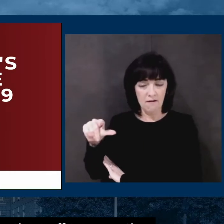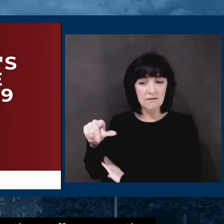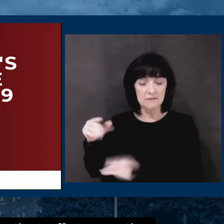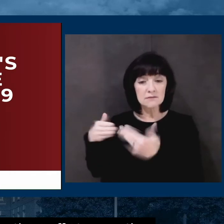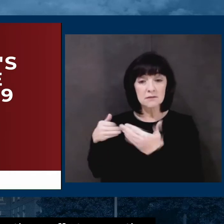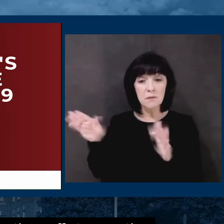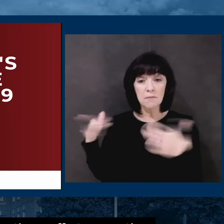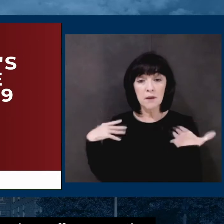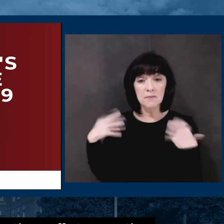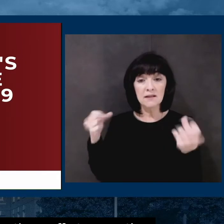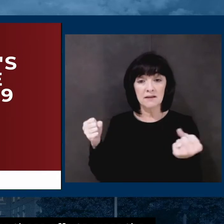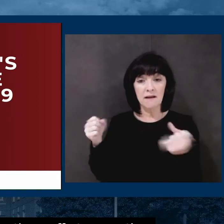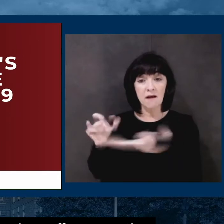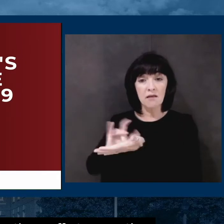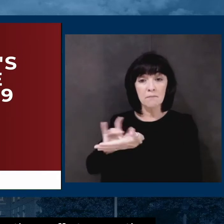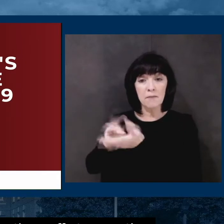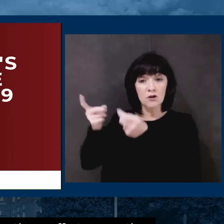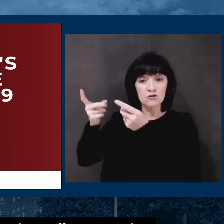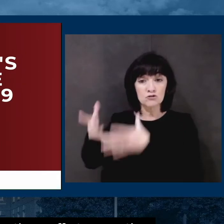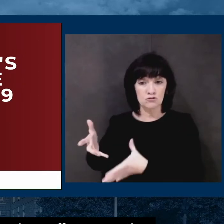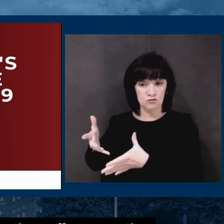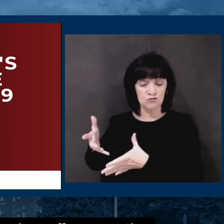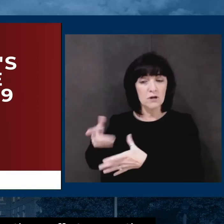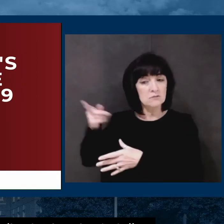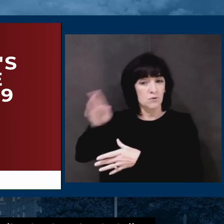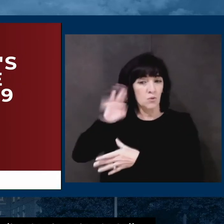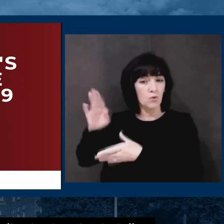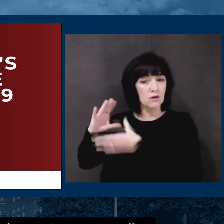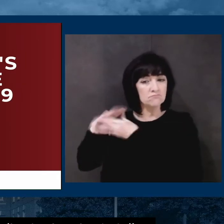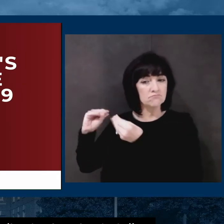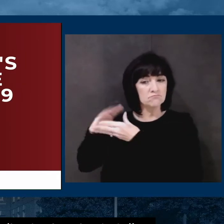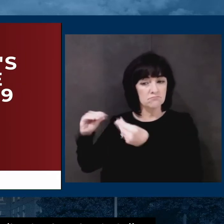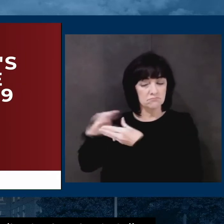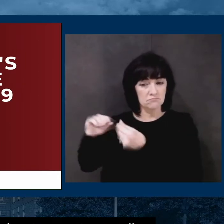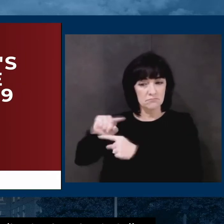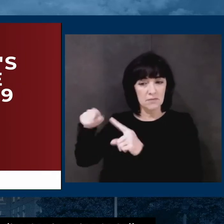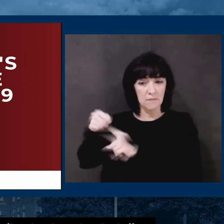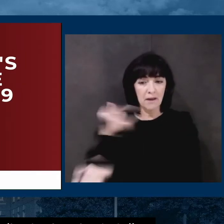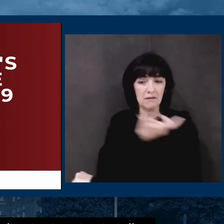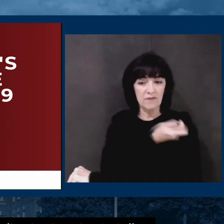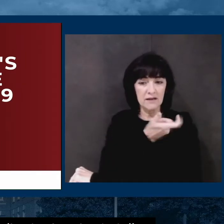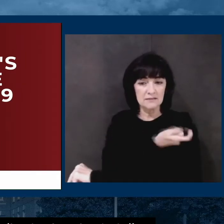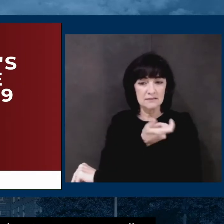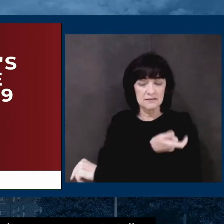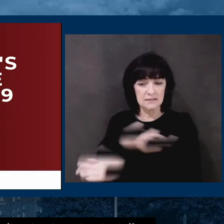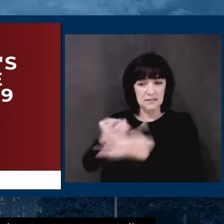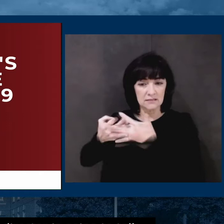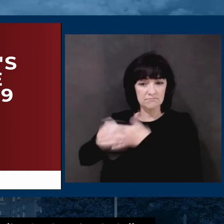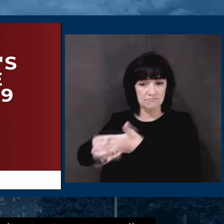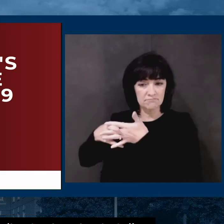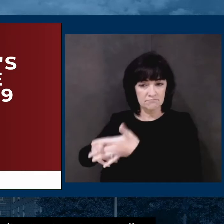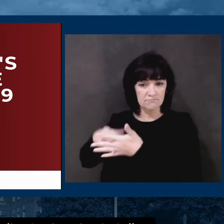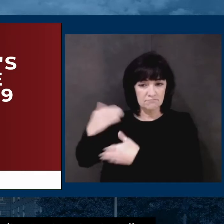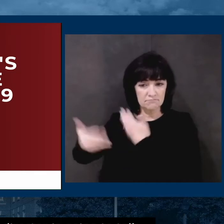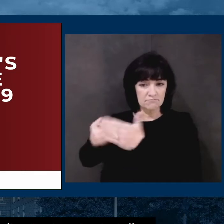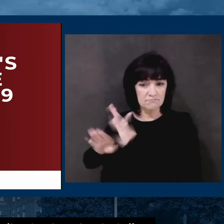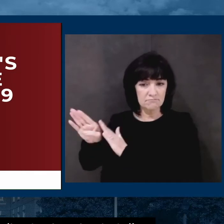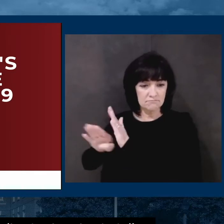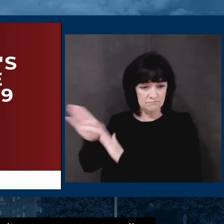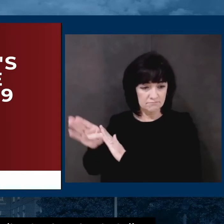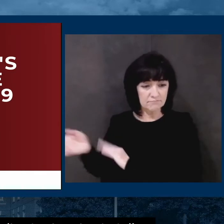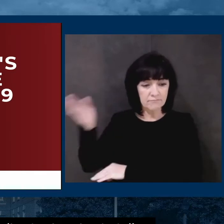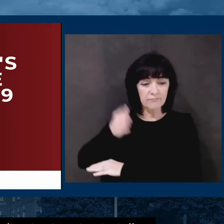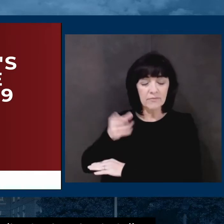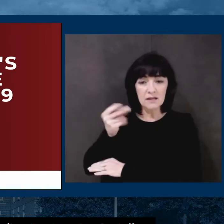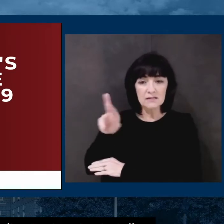talk about the vaccines that are on the horizon. Dr. Rick Pescatore, our Chief Physician, who's going to talk about